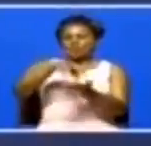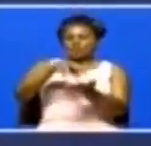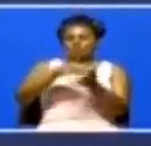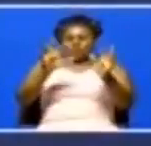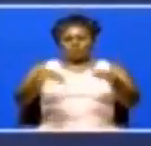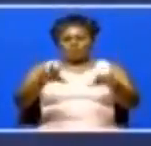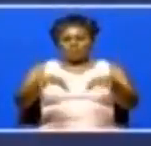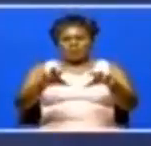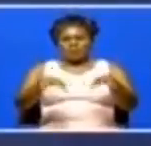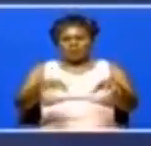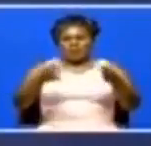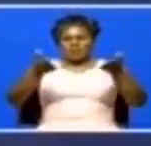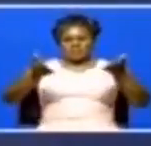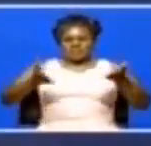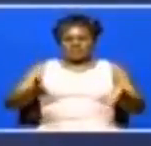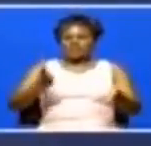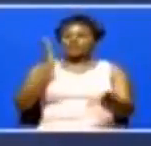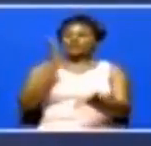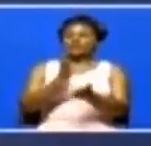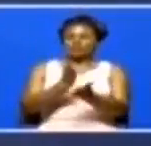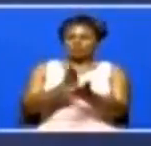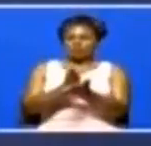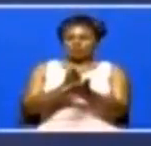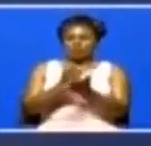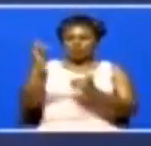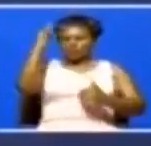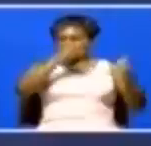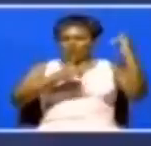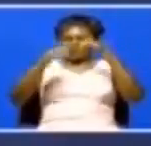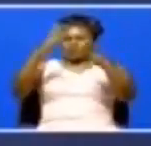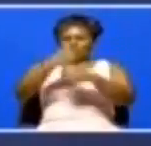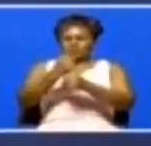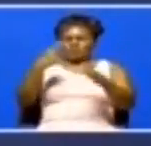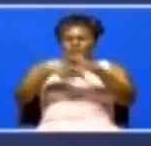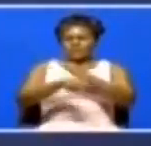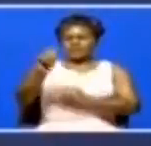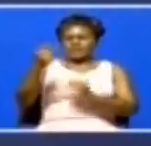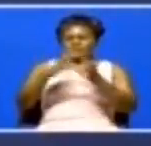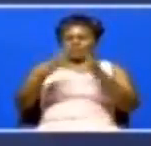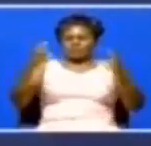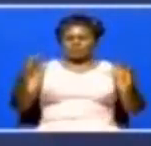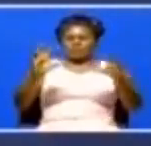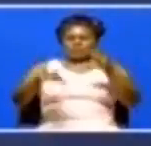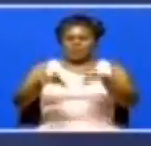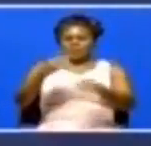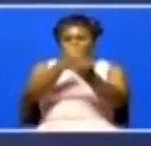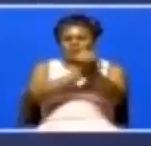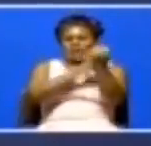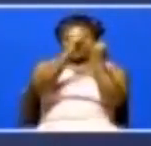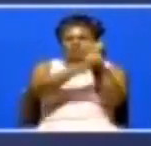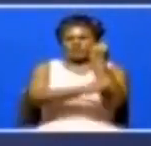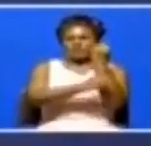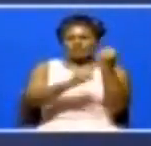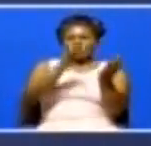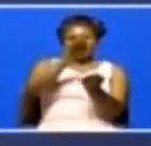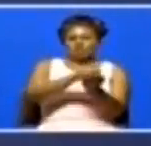Agriculture. Well, this is now a reality after a foreign firm tapped into Kenya to boost farm productivity and cut on wastage.